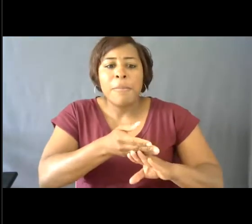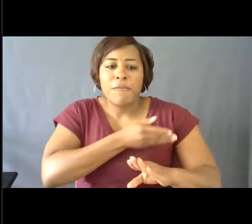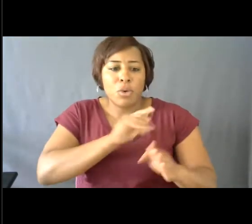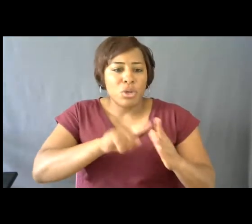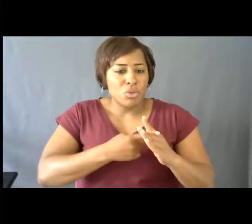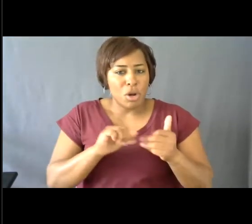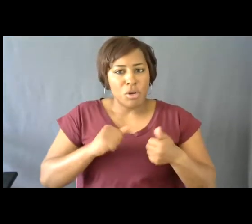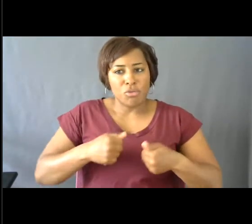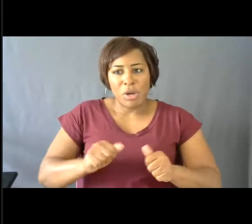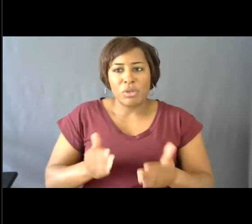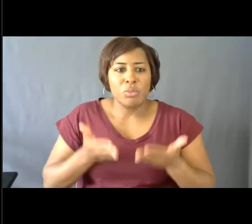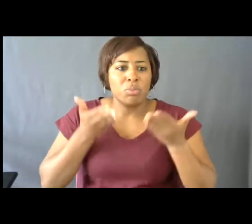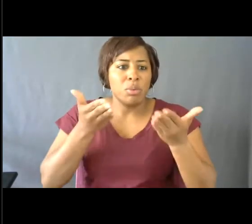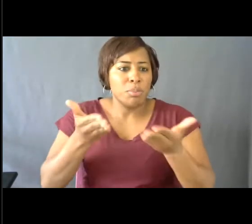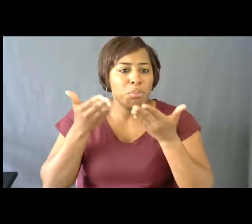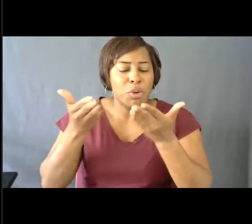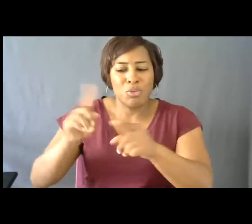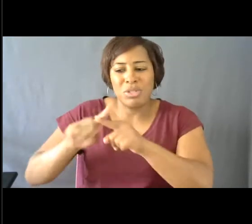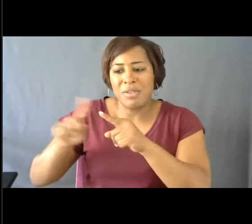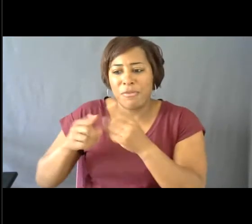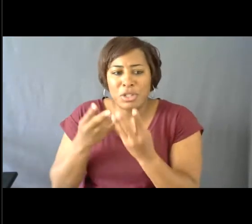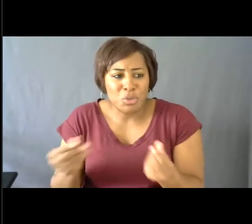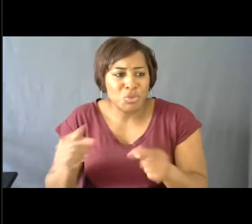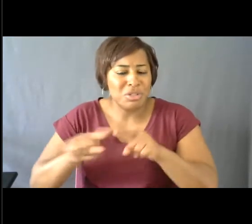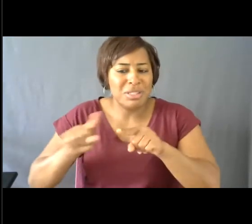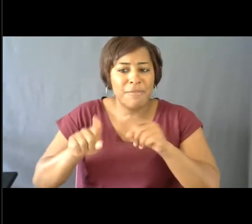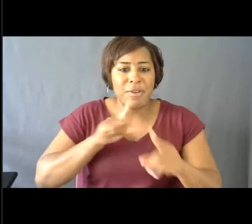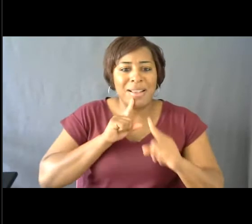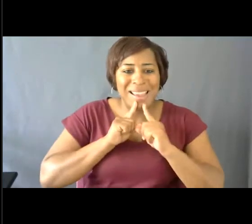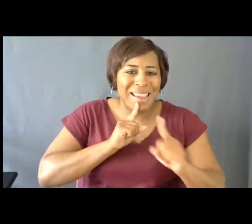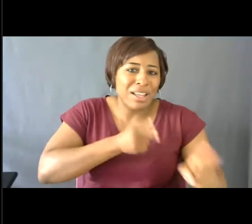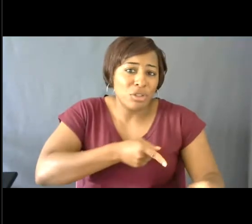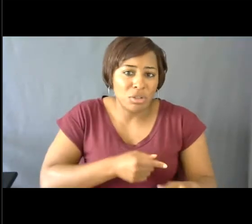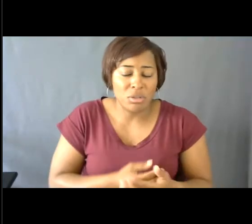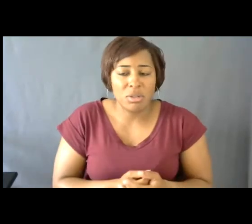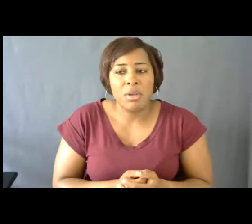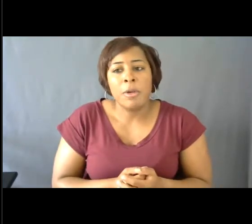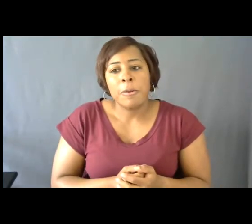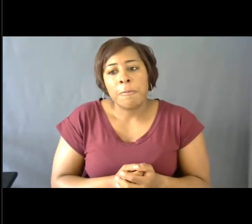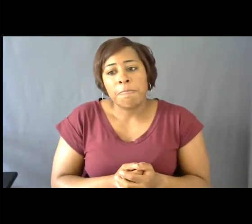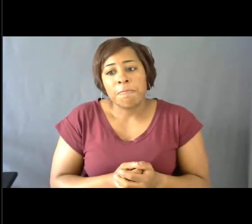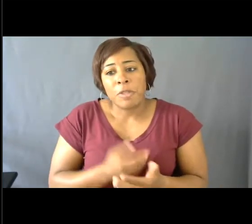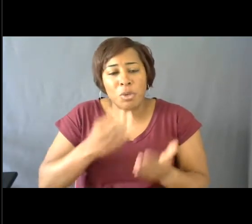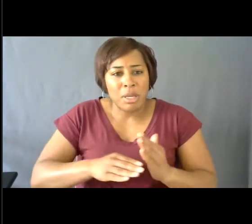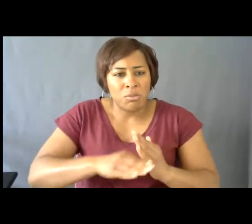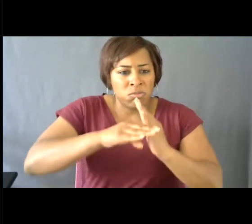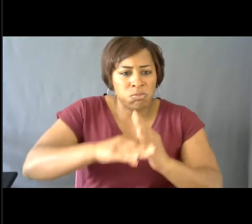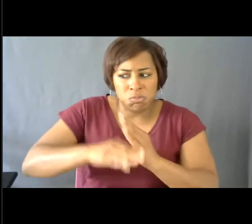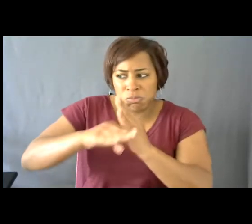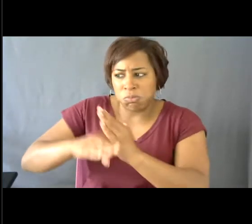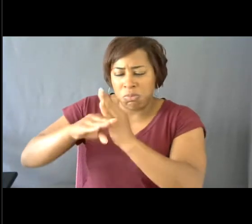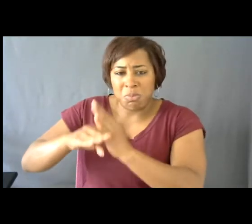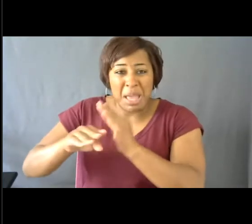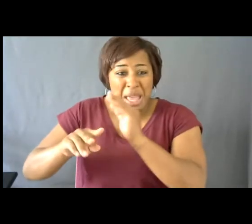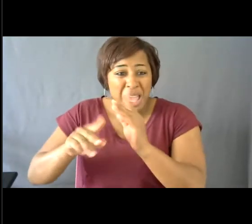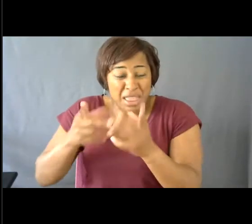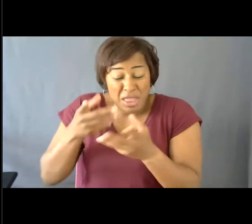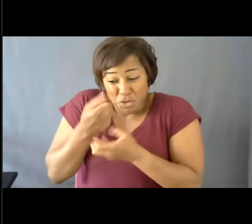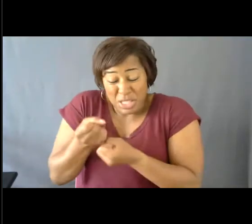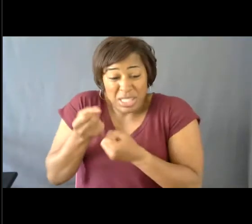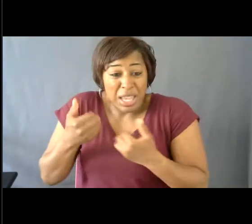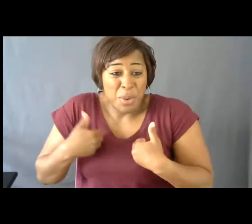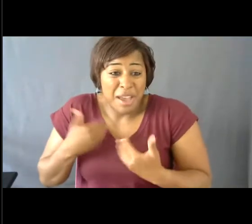propose, solutions to these things, because you might run into walls, and you might actually lose the small amount of trust that you've built